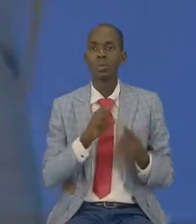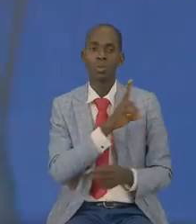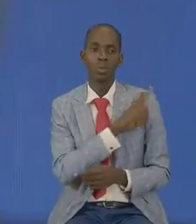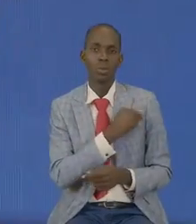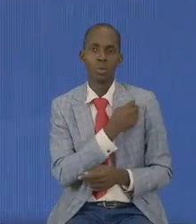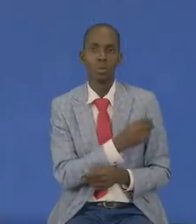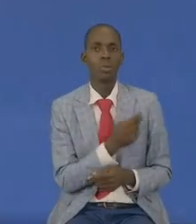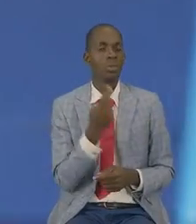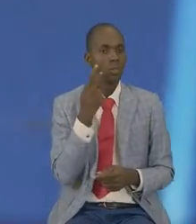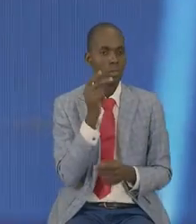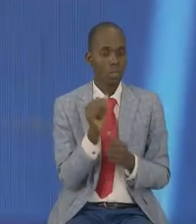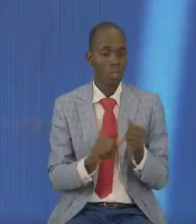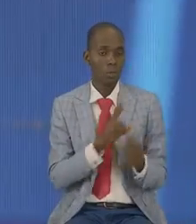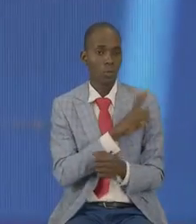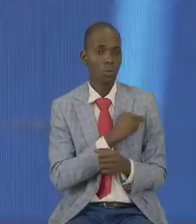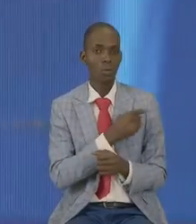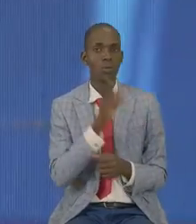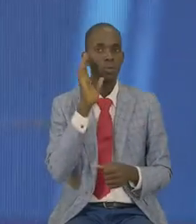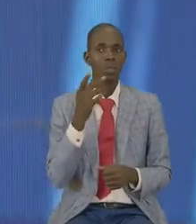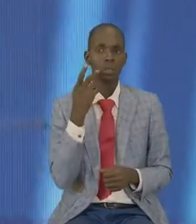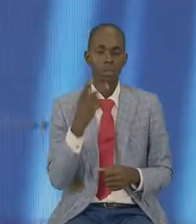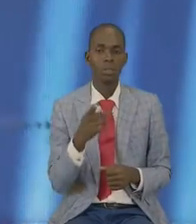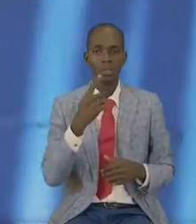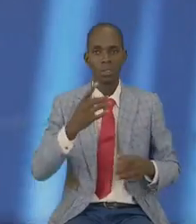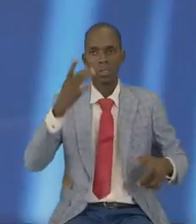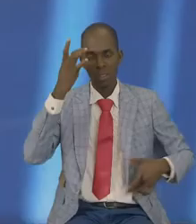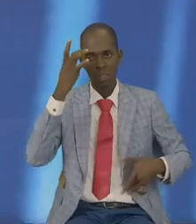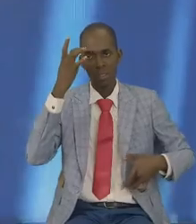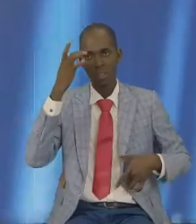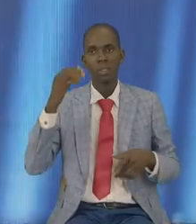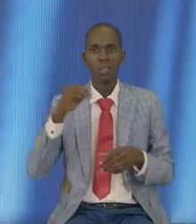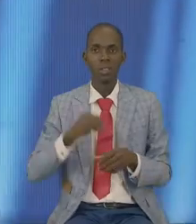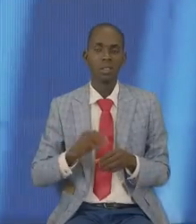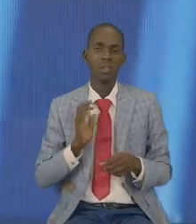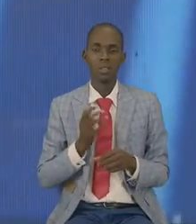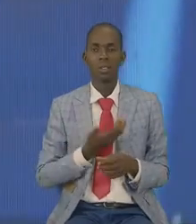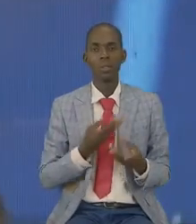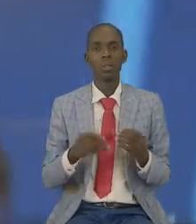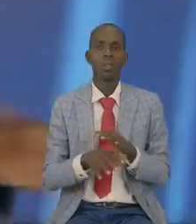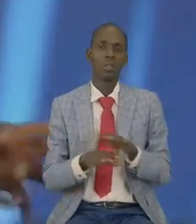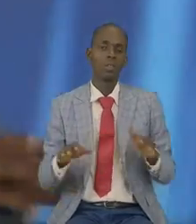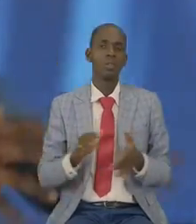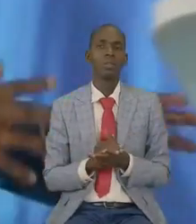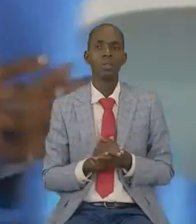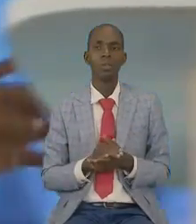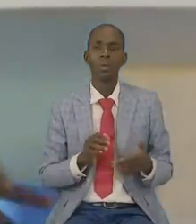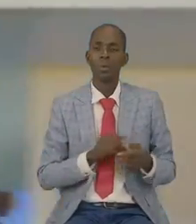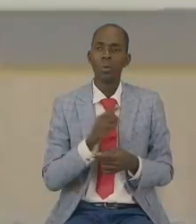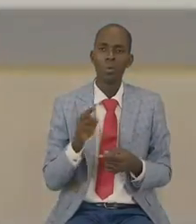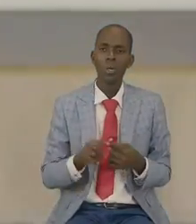every ward, you will see the diseases in our land. Where do we see